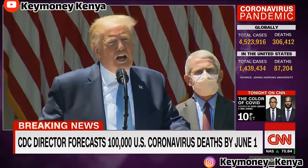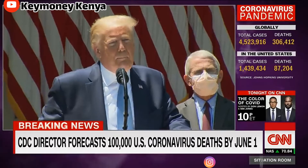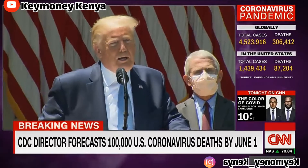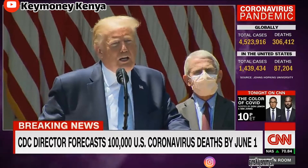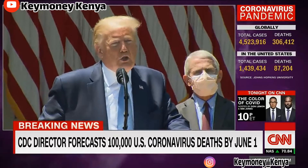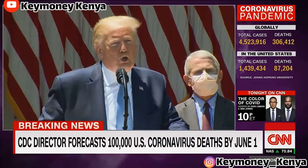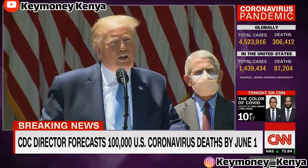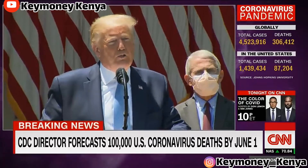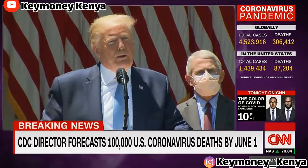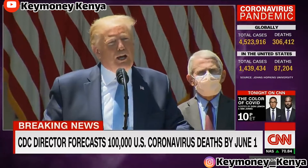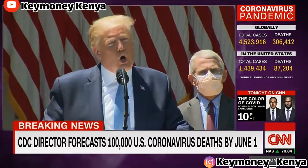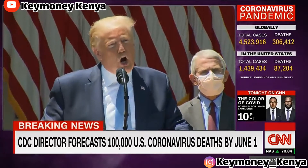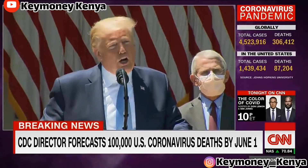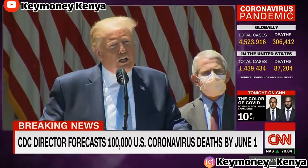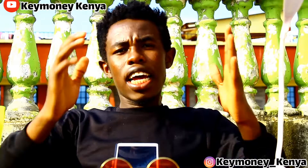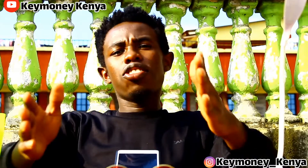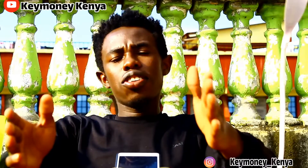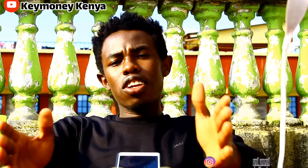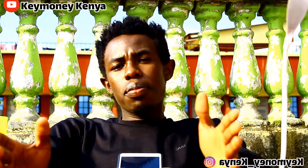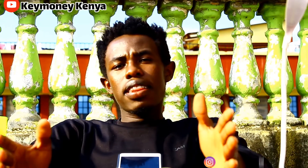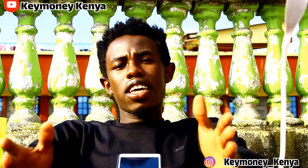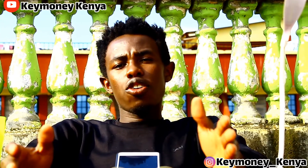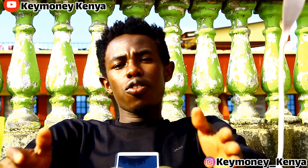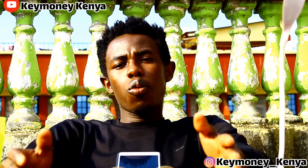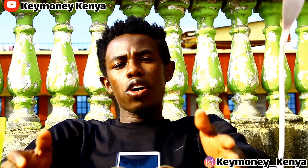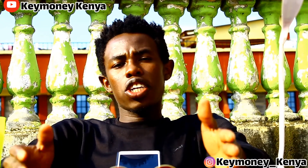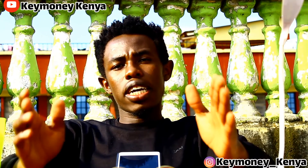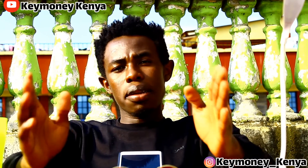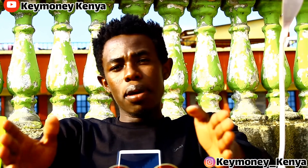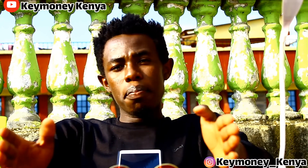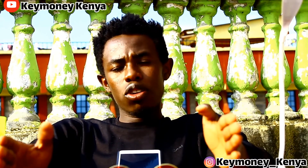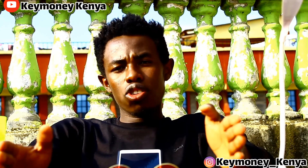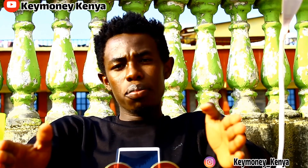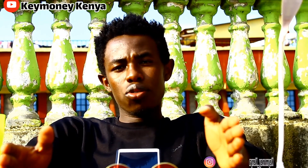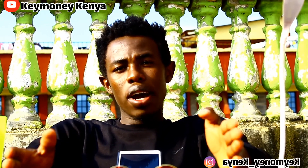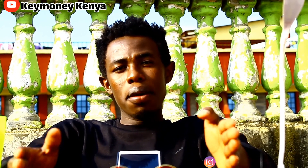65 and has diabetes or has a bad heart. Ladies and gentlemen, thank you for